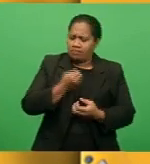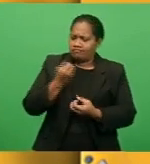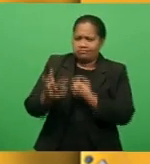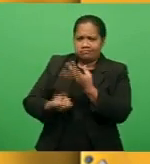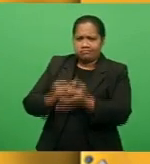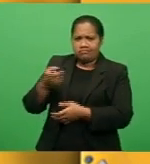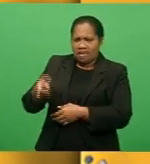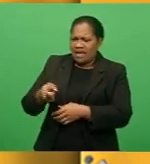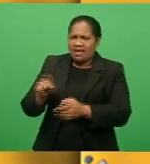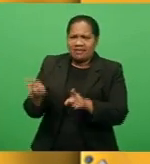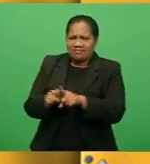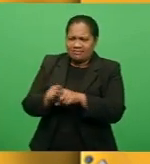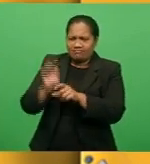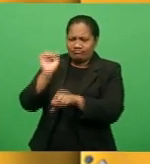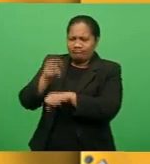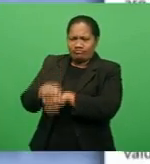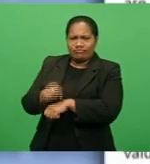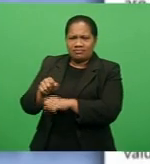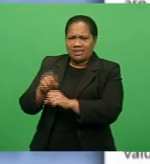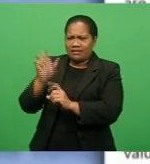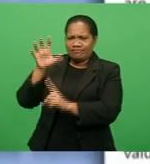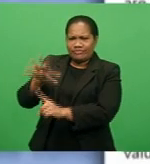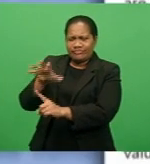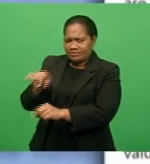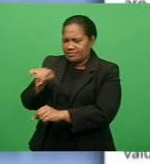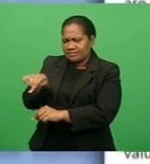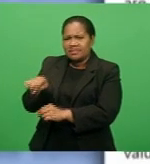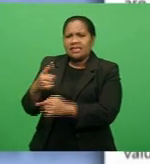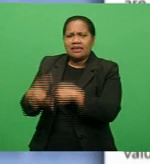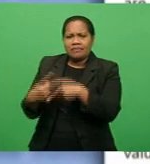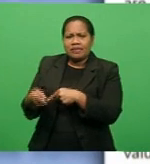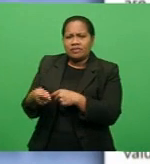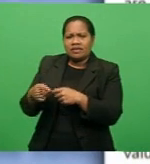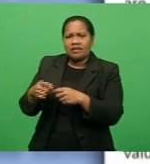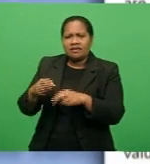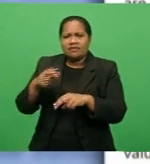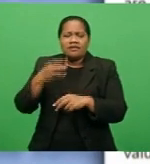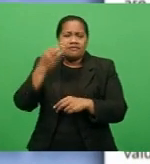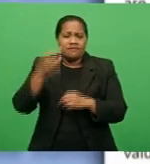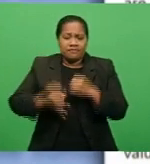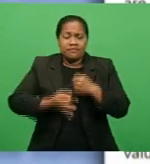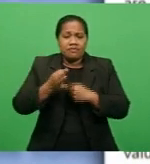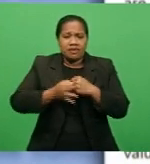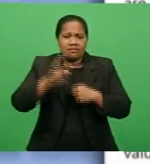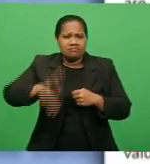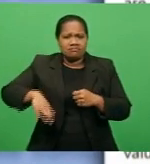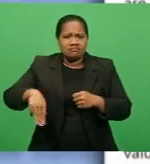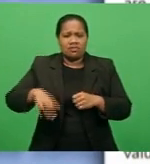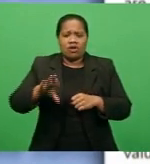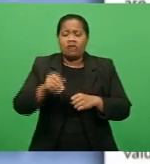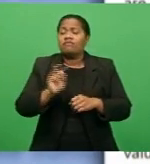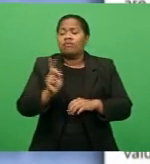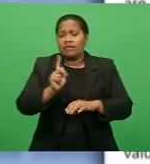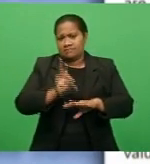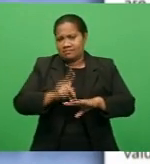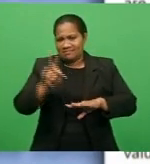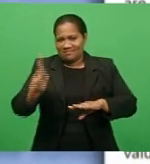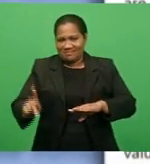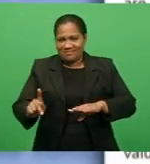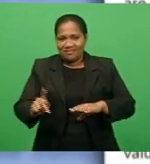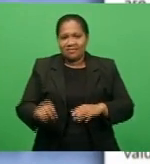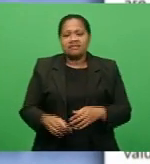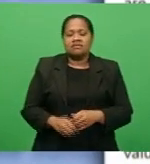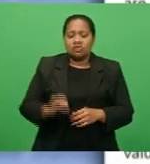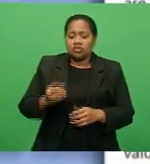parliament. They say the public posts contain abusive and sexually derogatory remarks against Ngerengere-Tambua and have called for